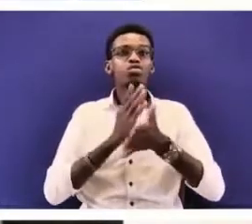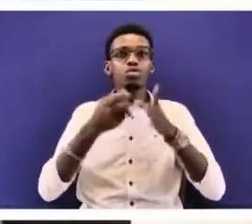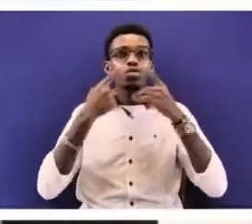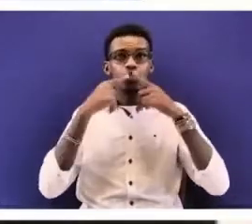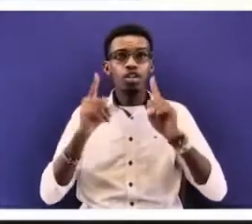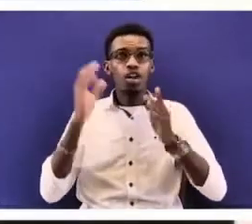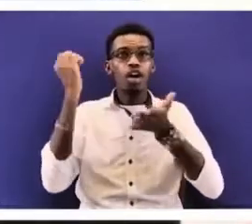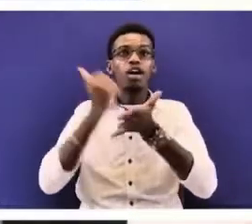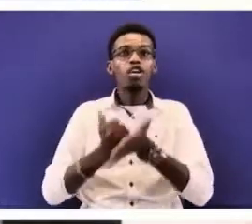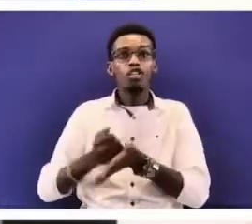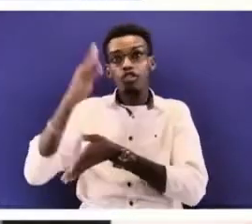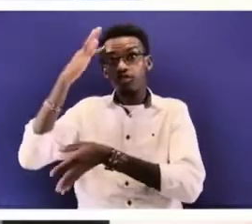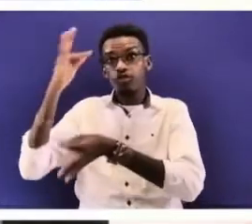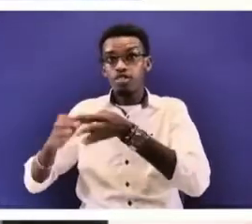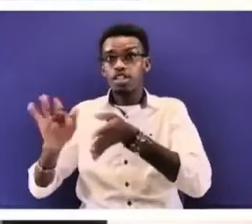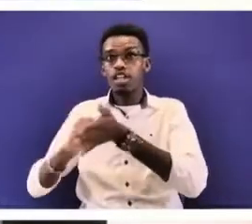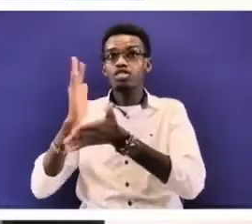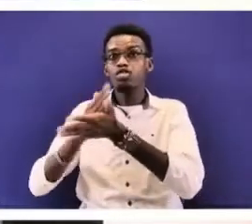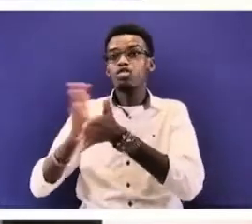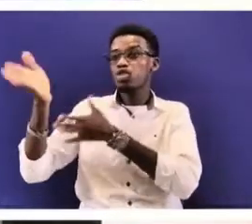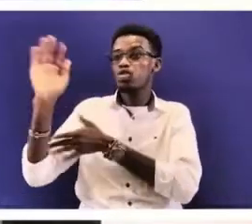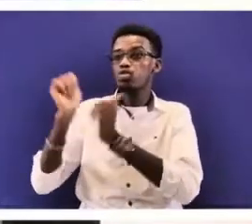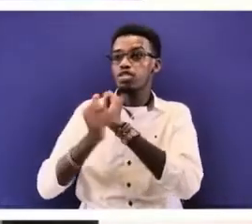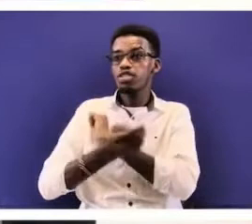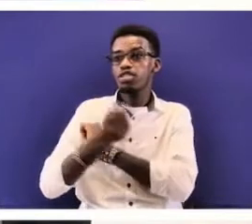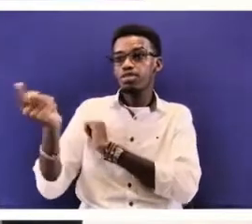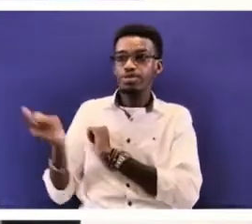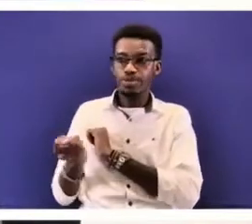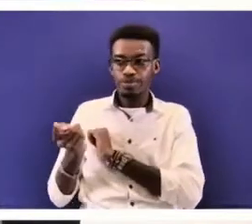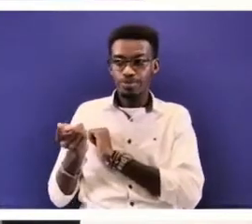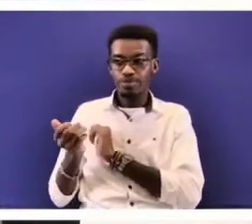your faith that God will be with you.